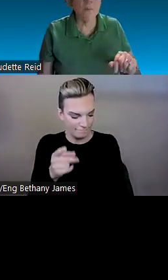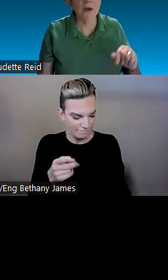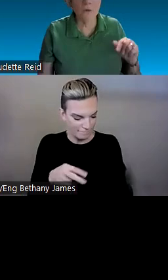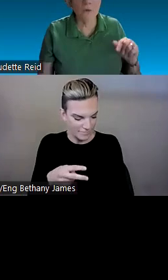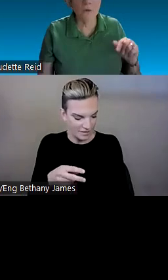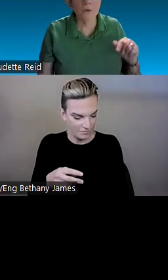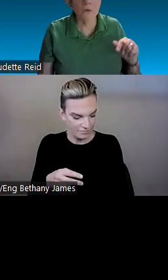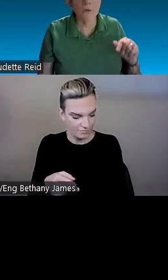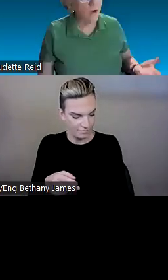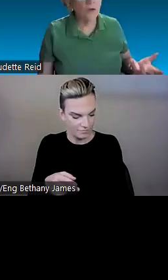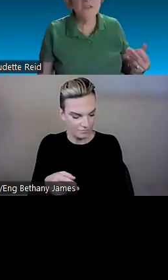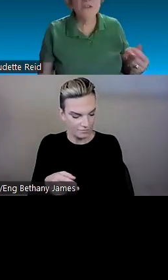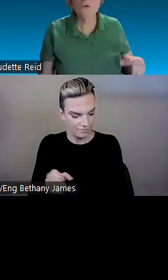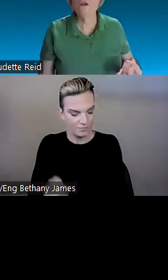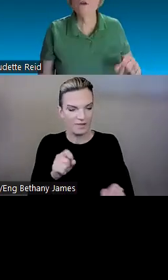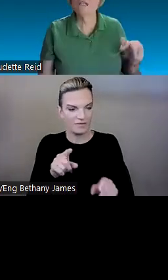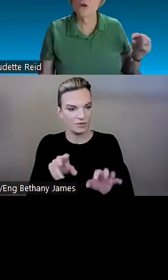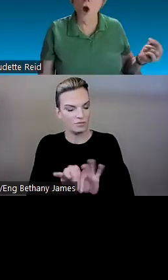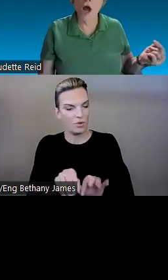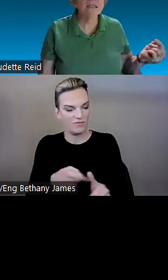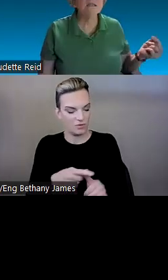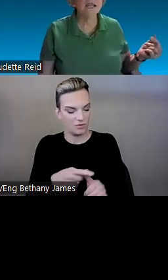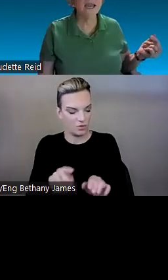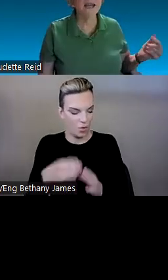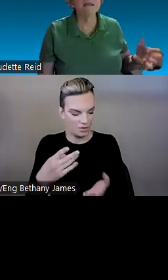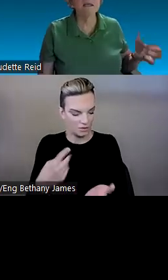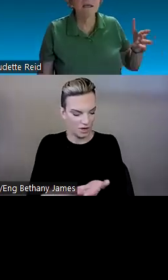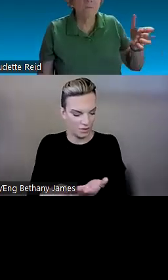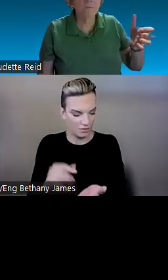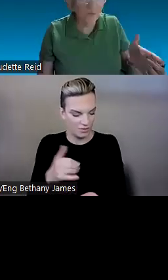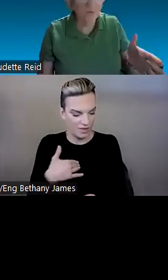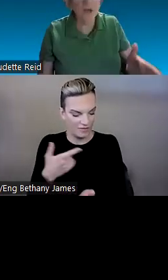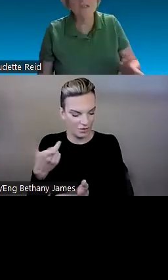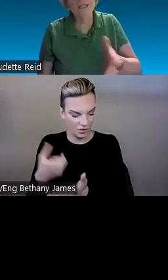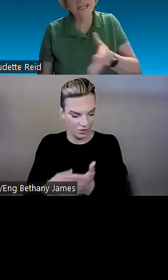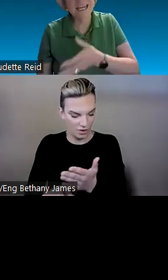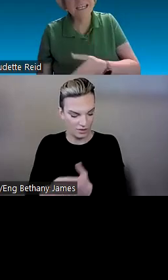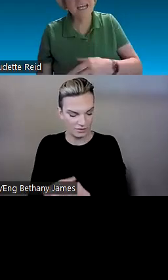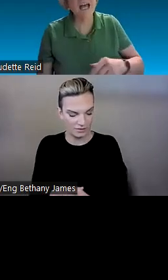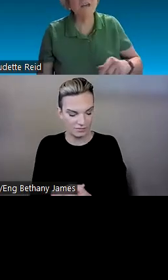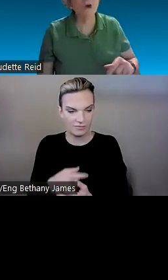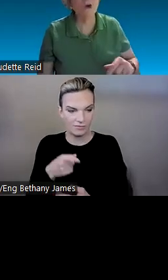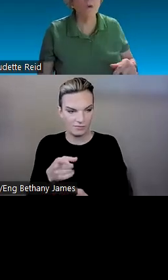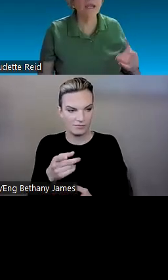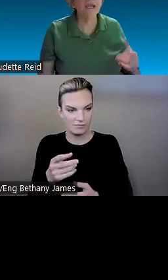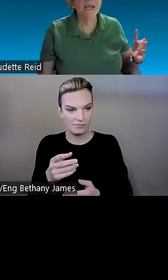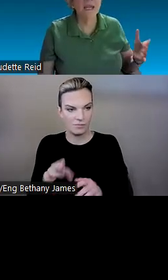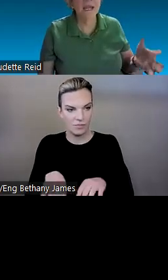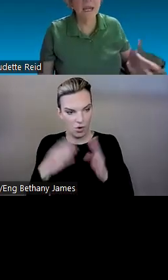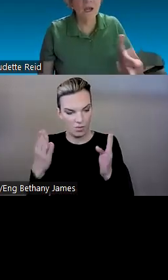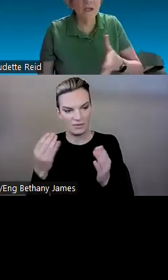talk about up front. Also, there is a cost, and both upfront and